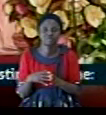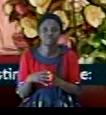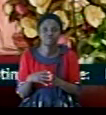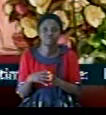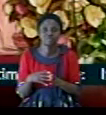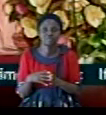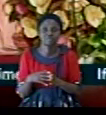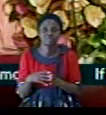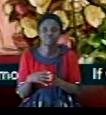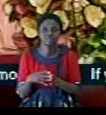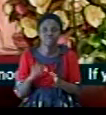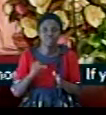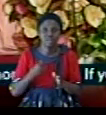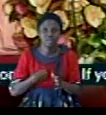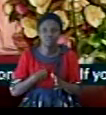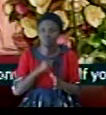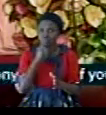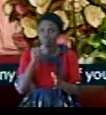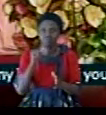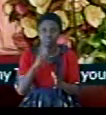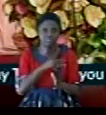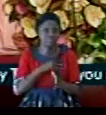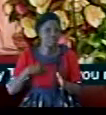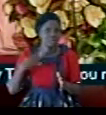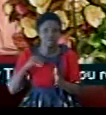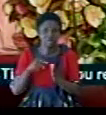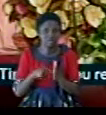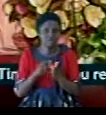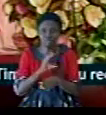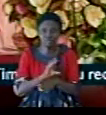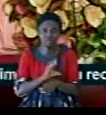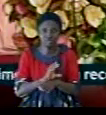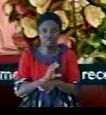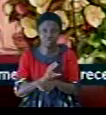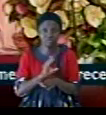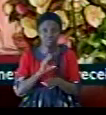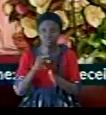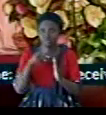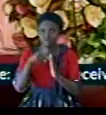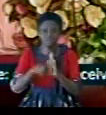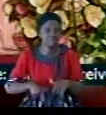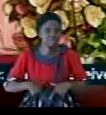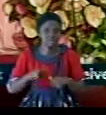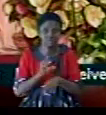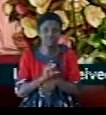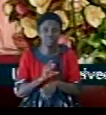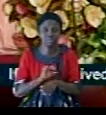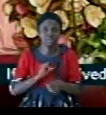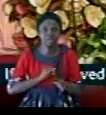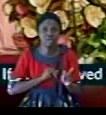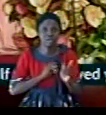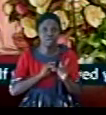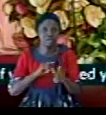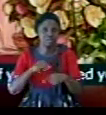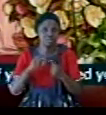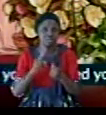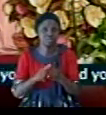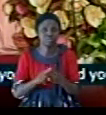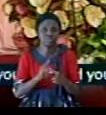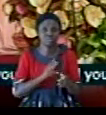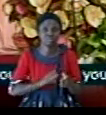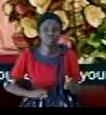I'm not a member of Deeper Life Bible Church. I attend Christ Embassy.